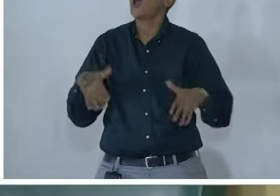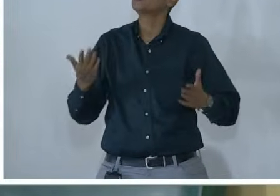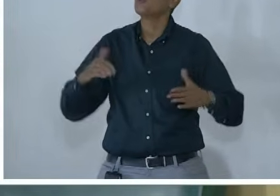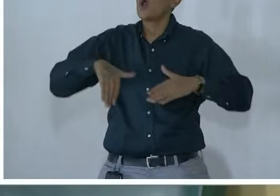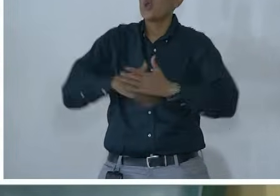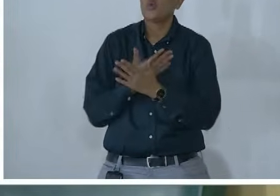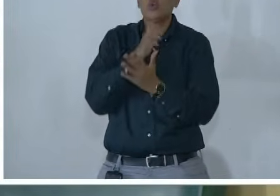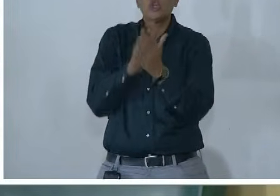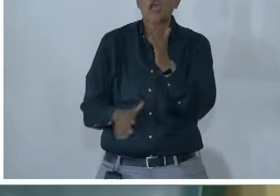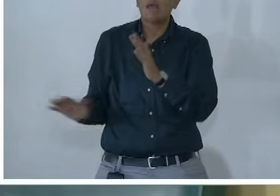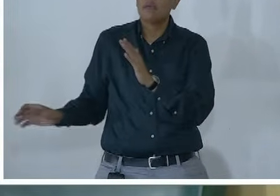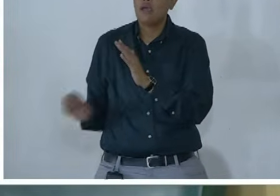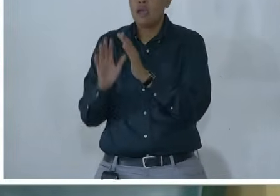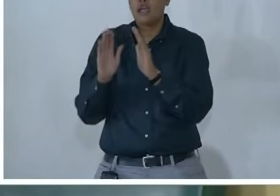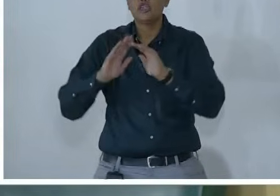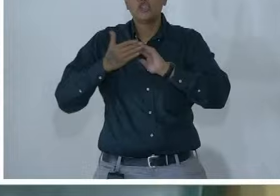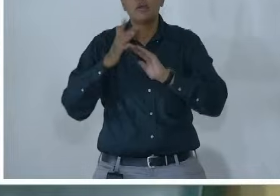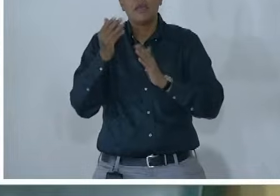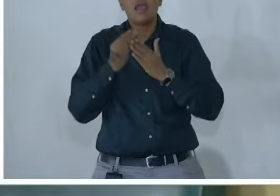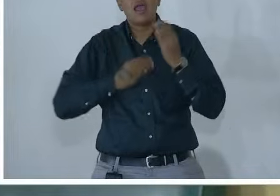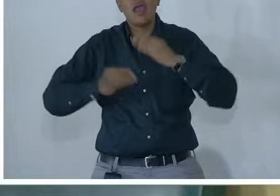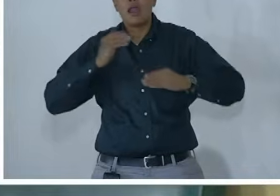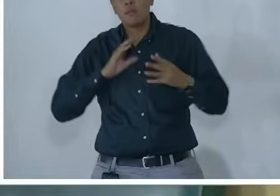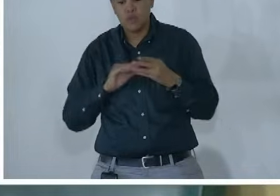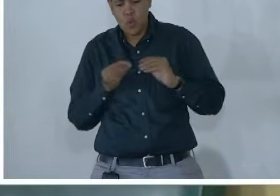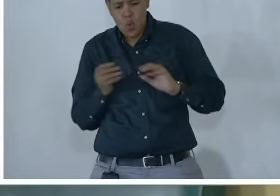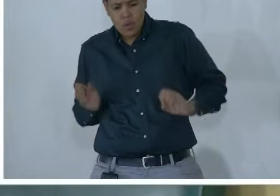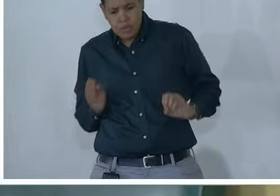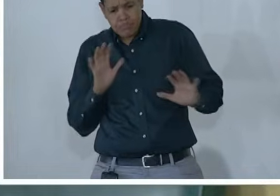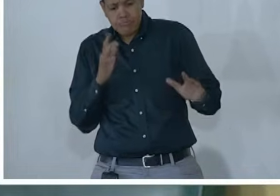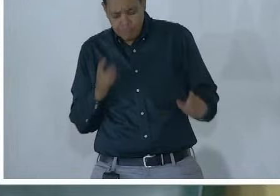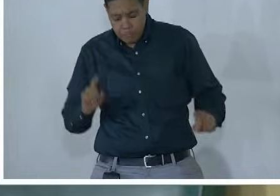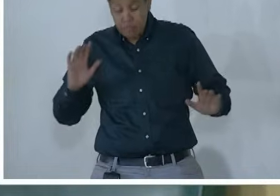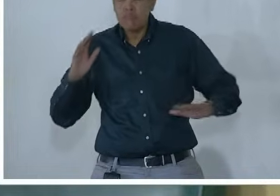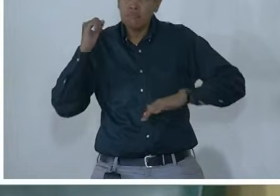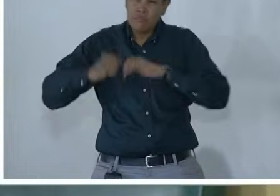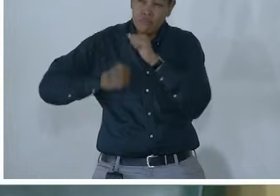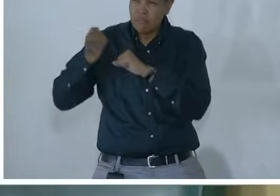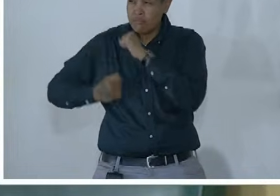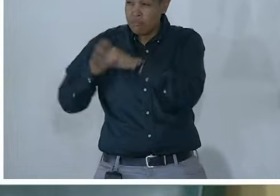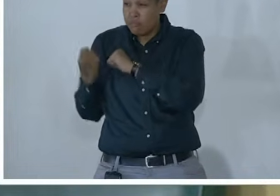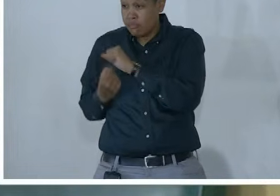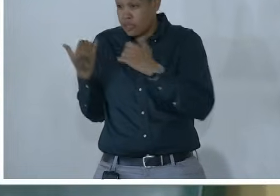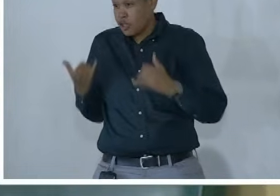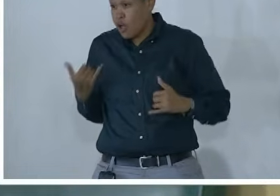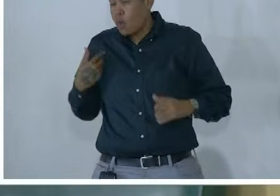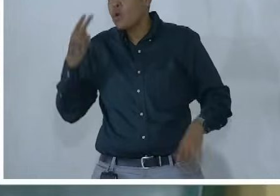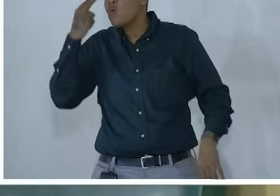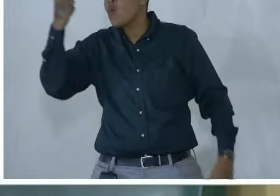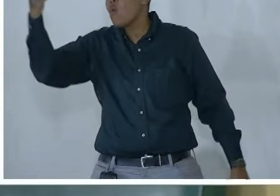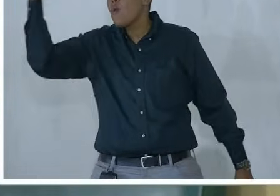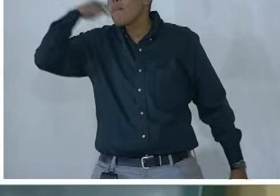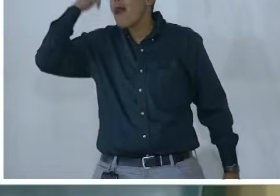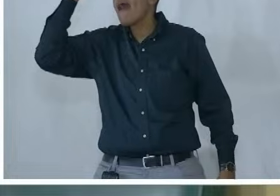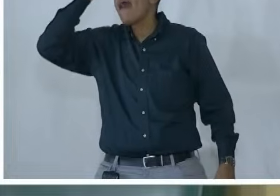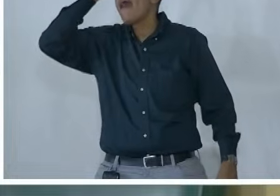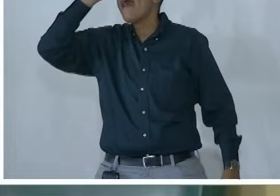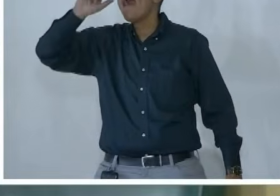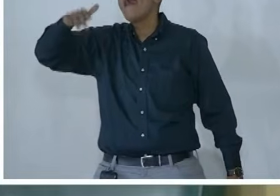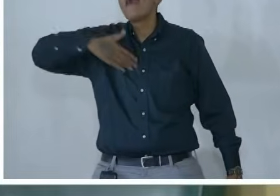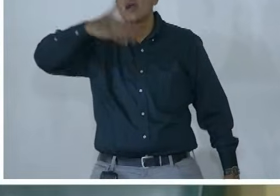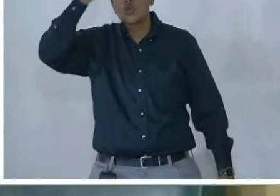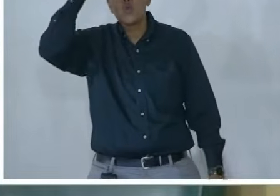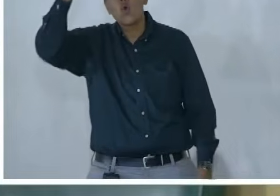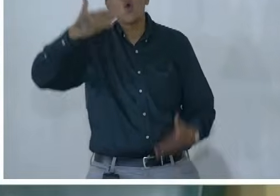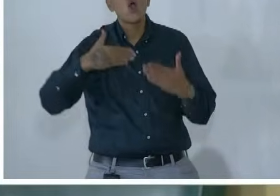new chapter in Jamaica's economic story. Years from now, when we look back, I know that